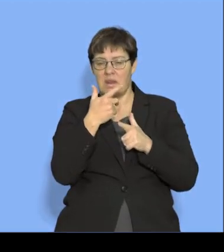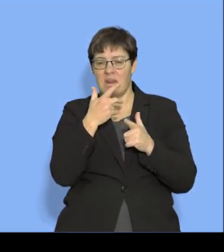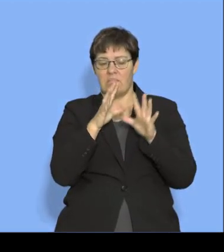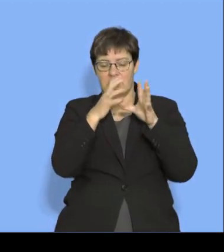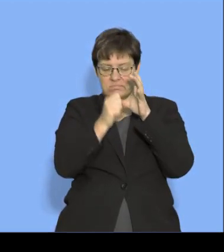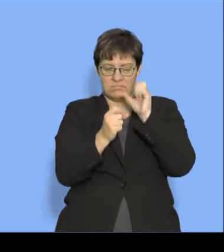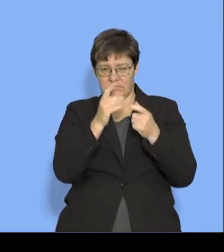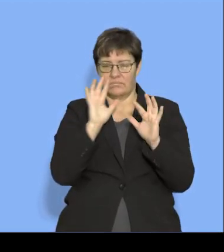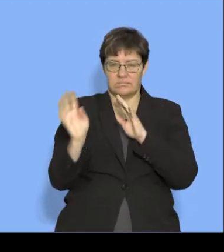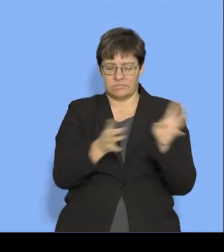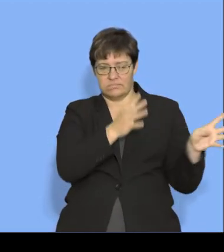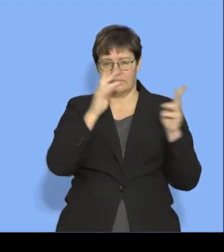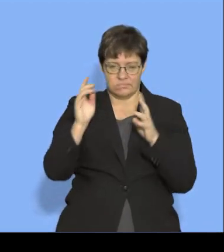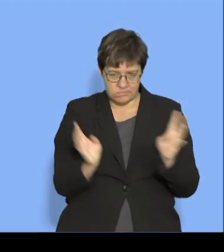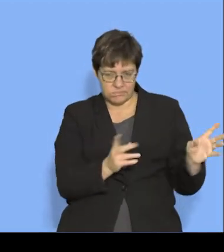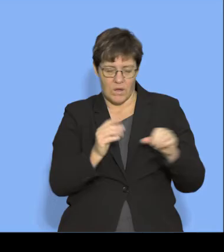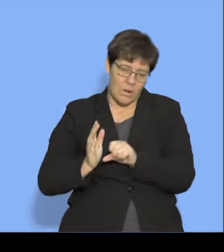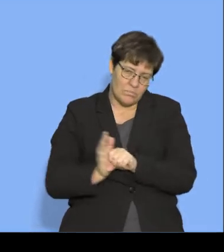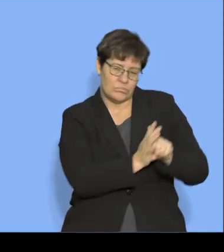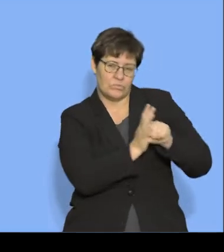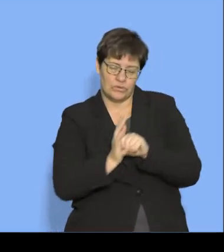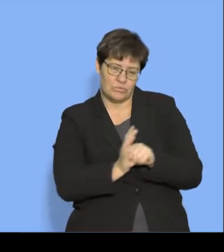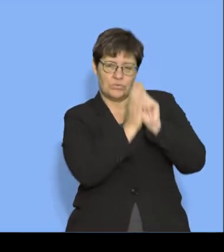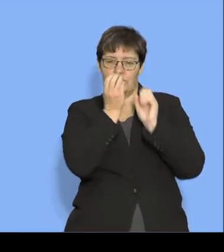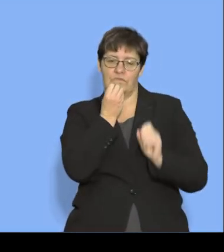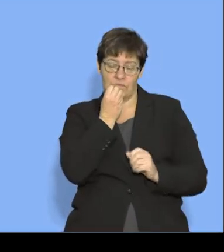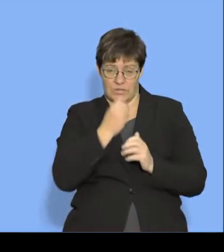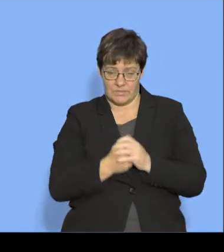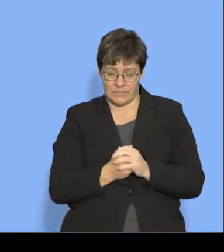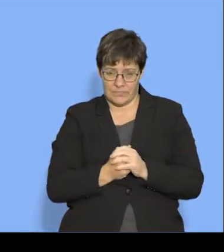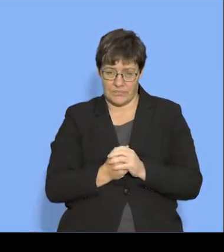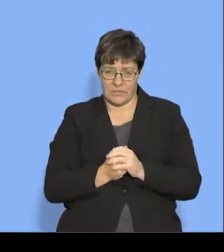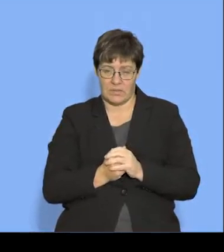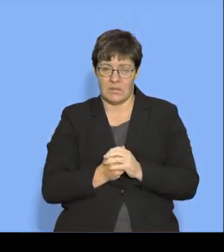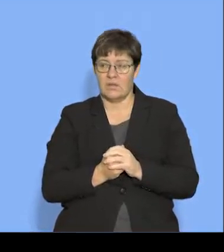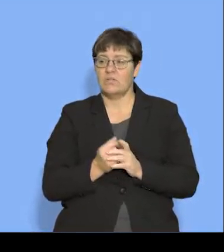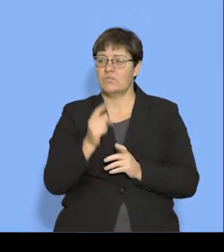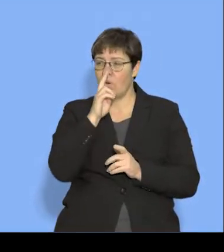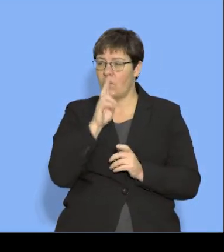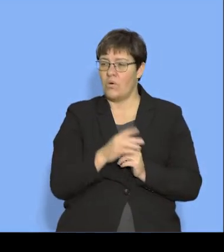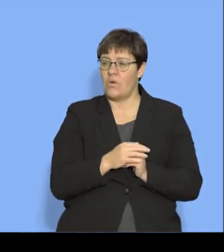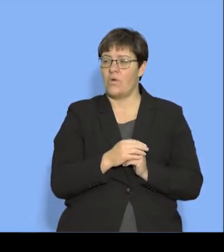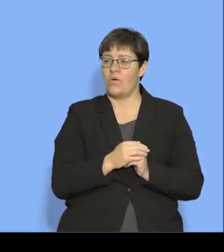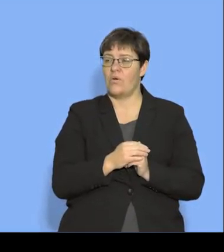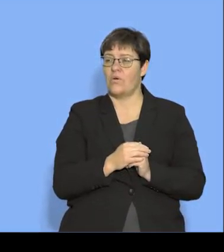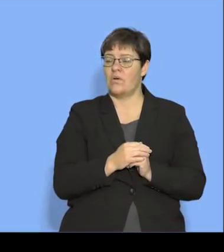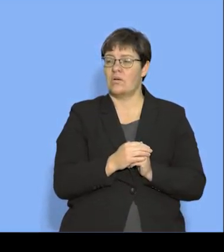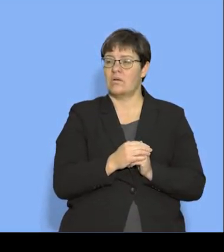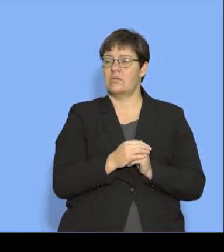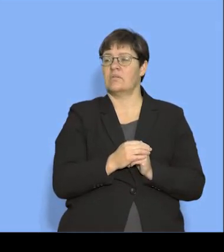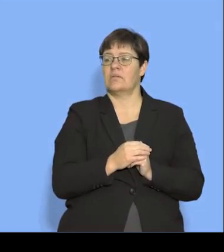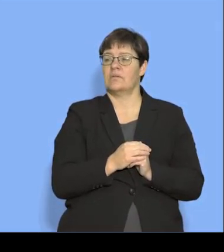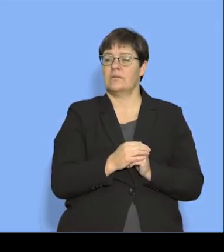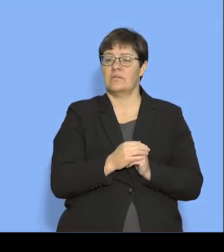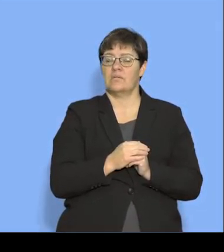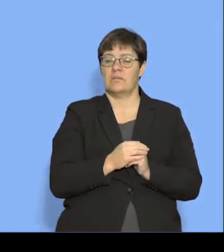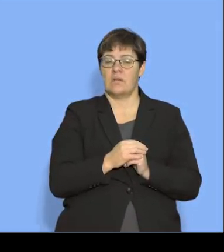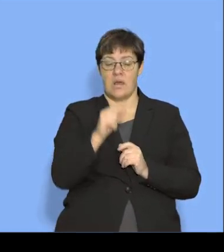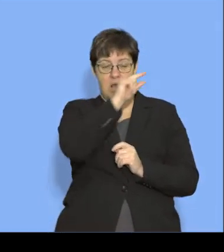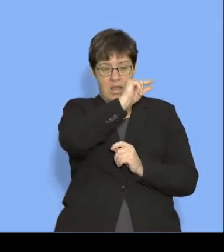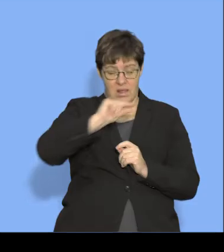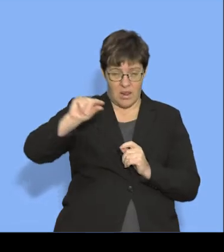and the alimentary canal to move and push food along. So that you would see here, you've got your layer